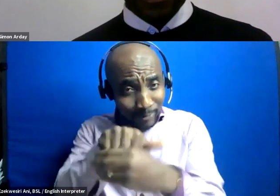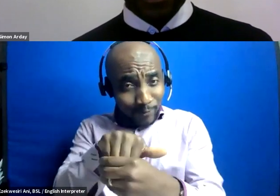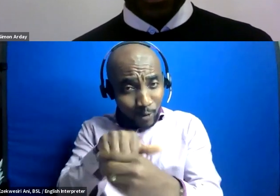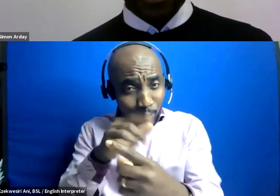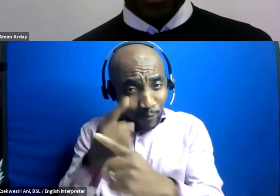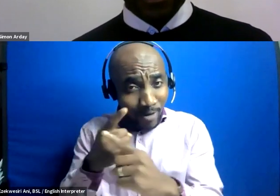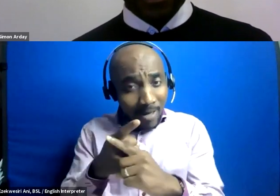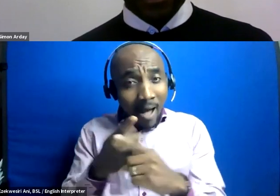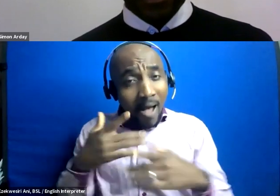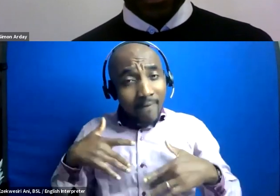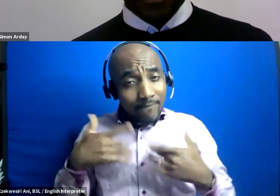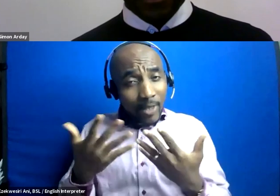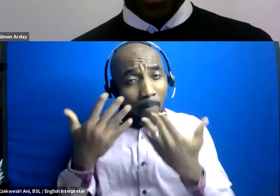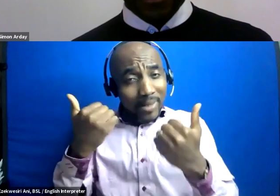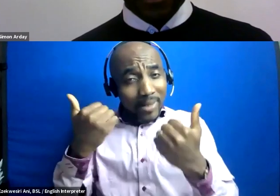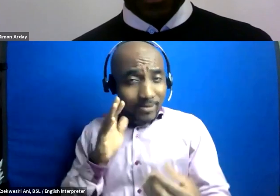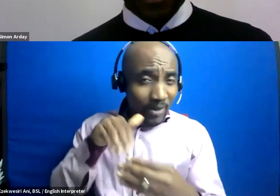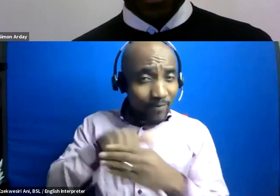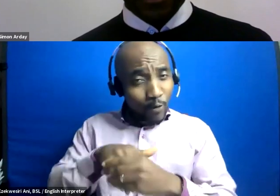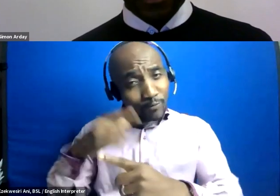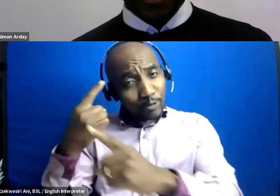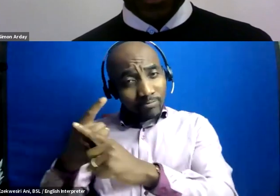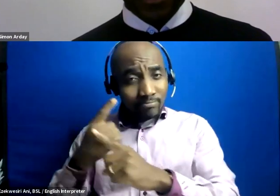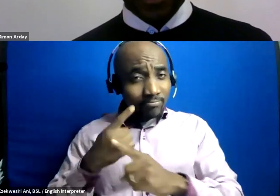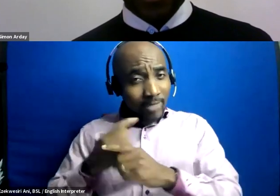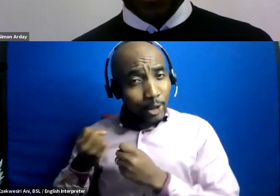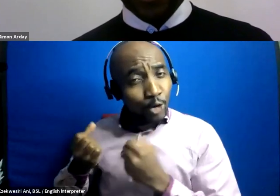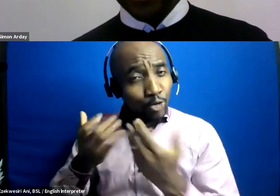feel blessed to be a part of this.